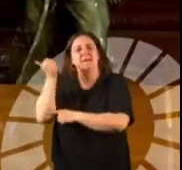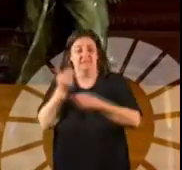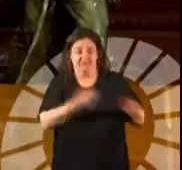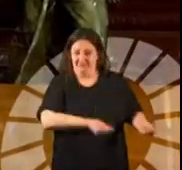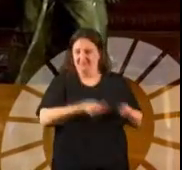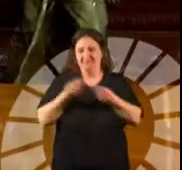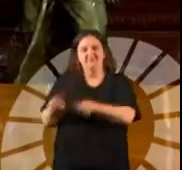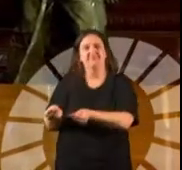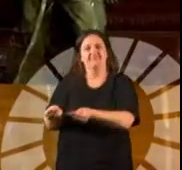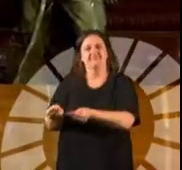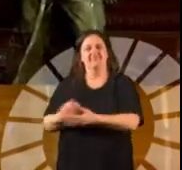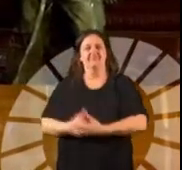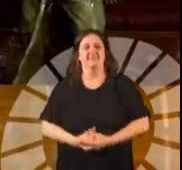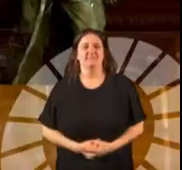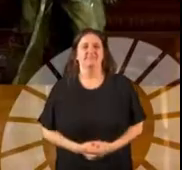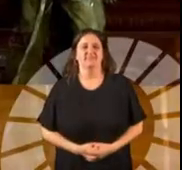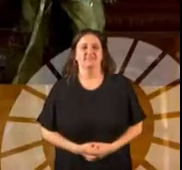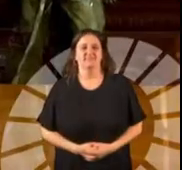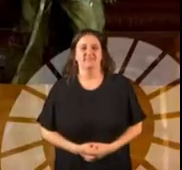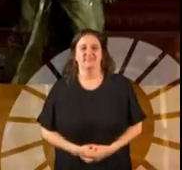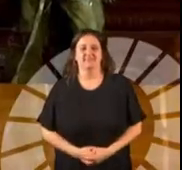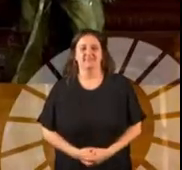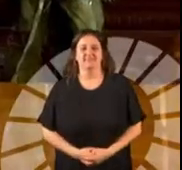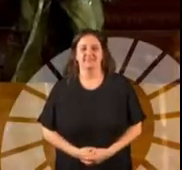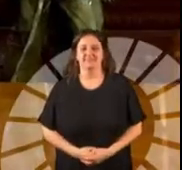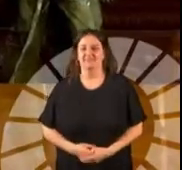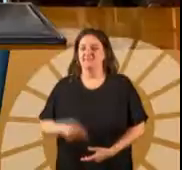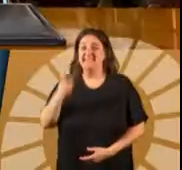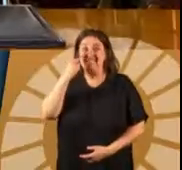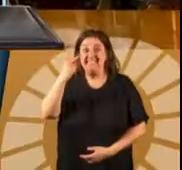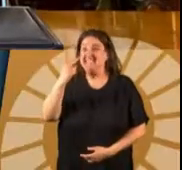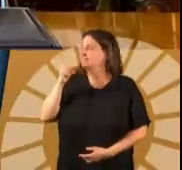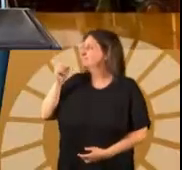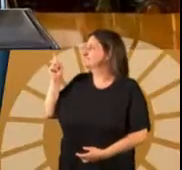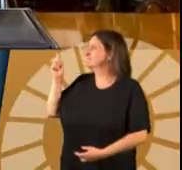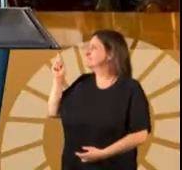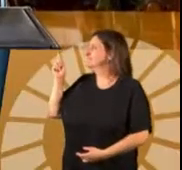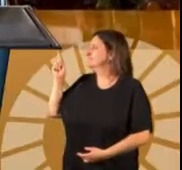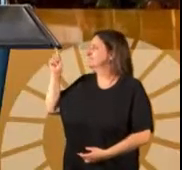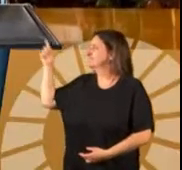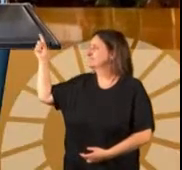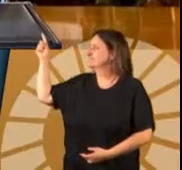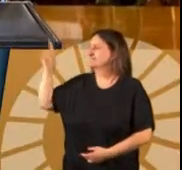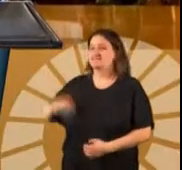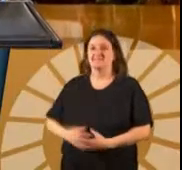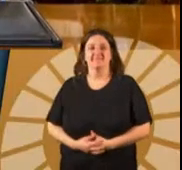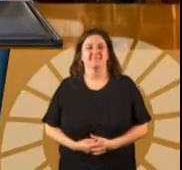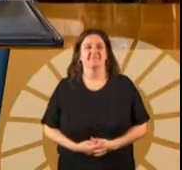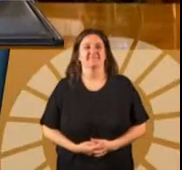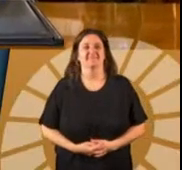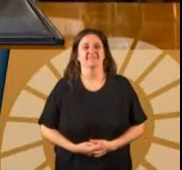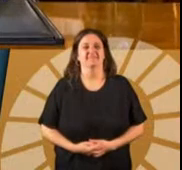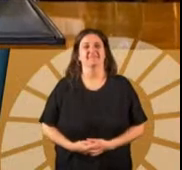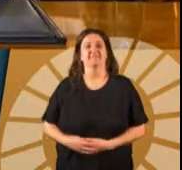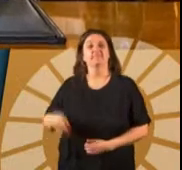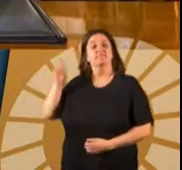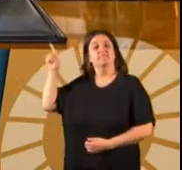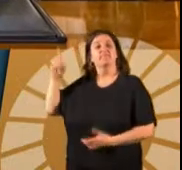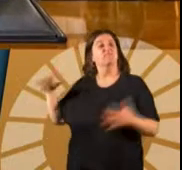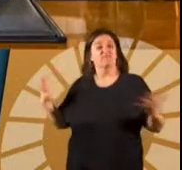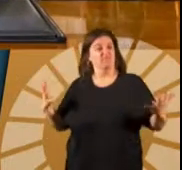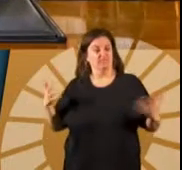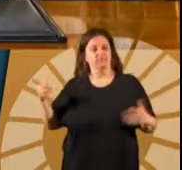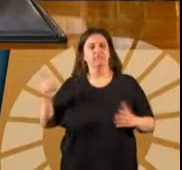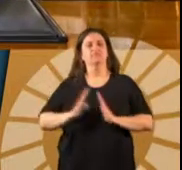fighter, someone who fought for equality. José María Morelos y Pavón. José María